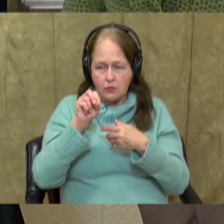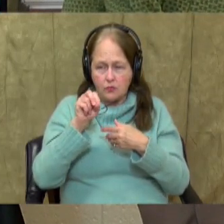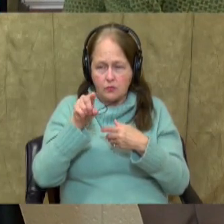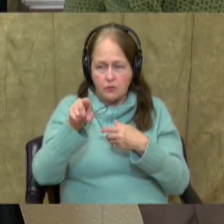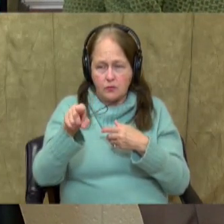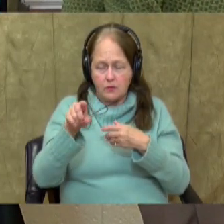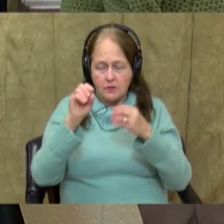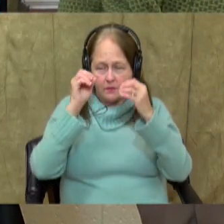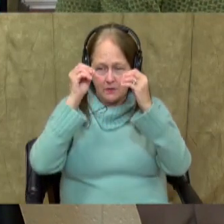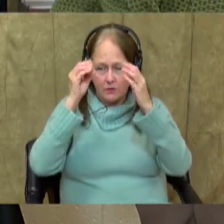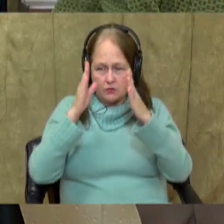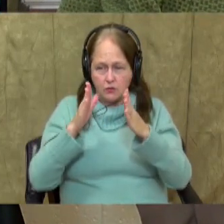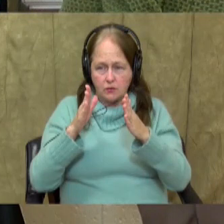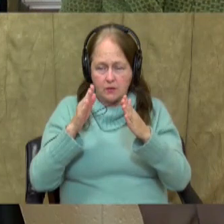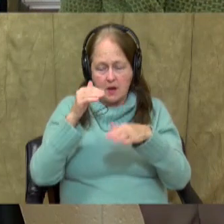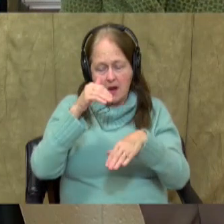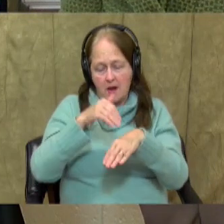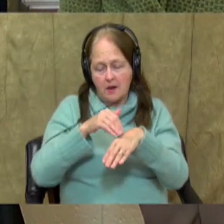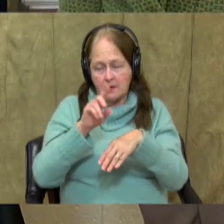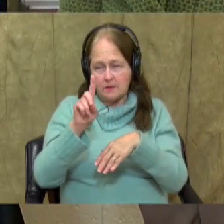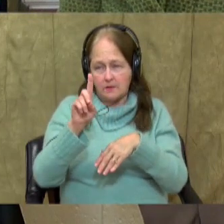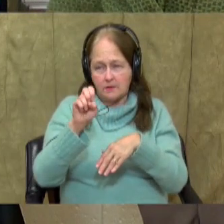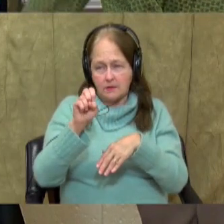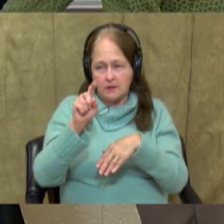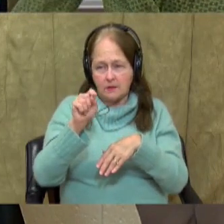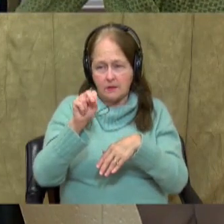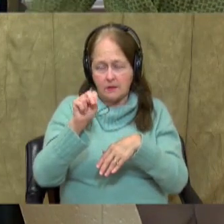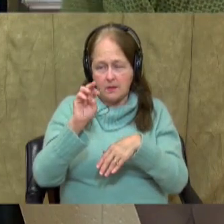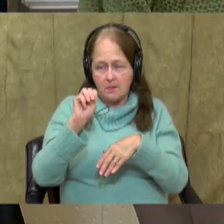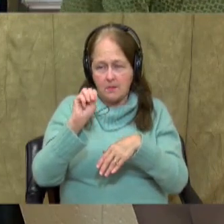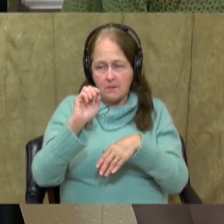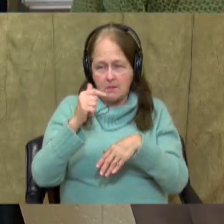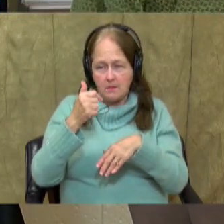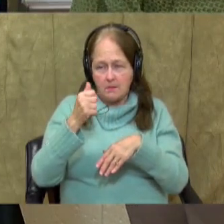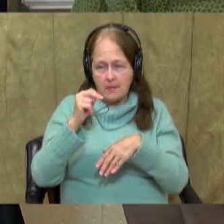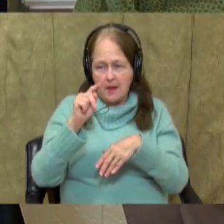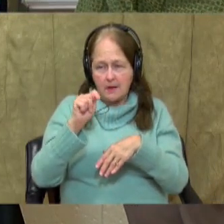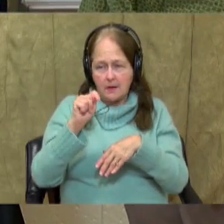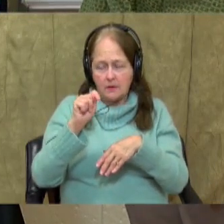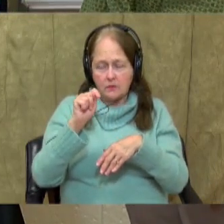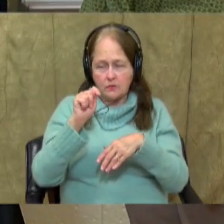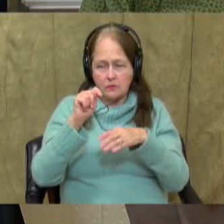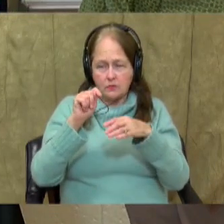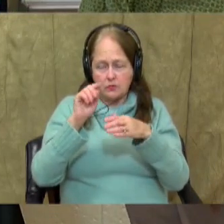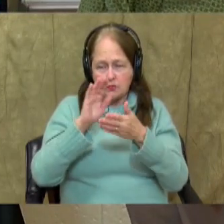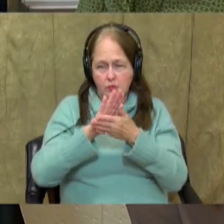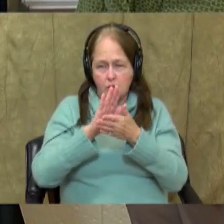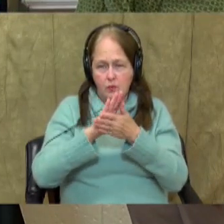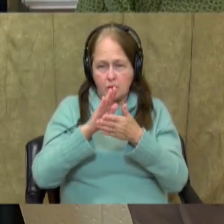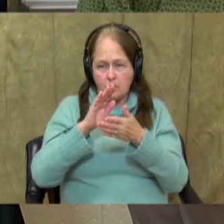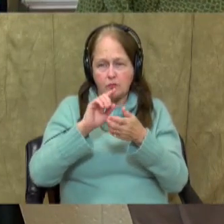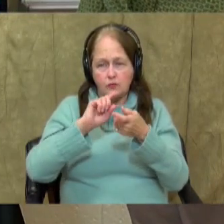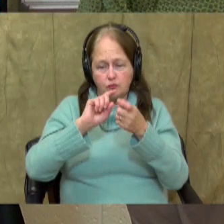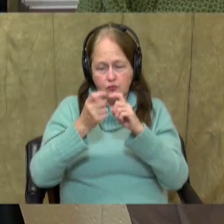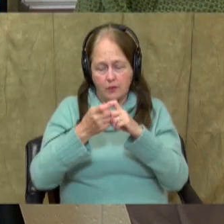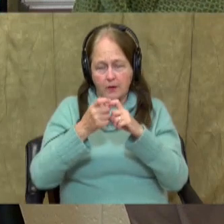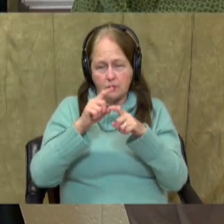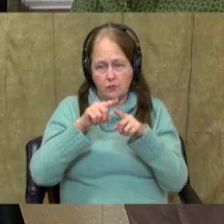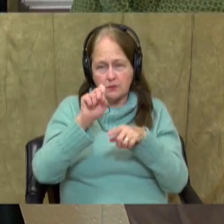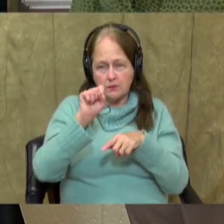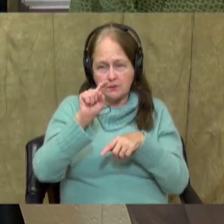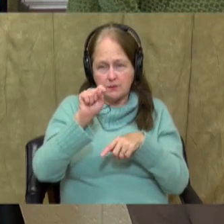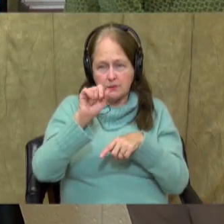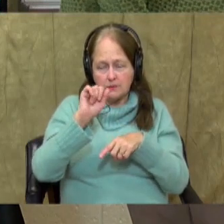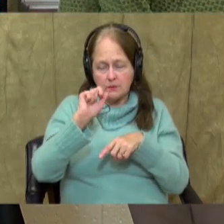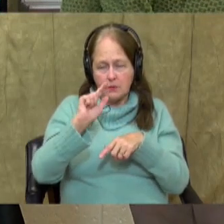do the teachers at Denton Magnet School have? That changes it to a statistical question. Number 7,